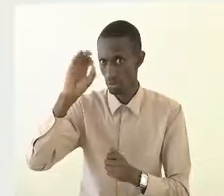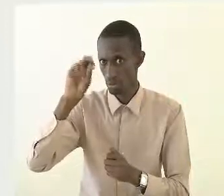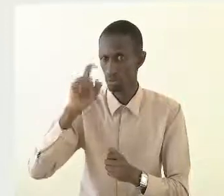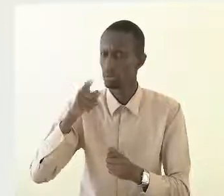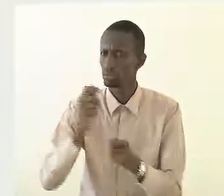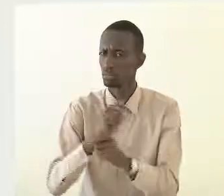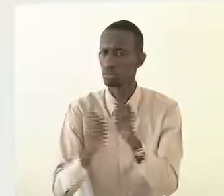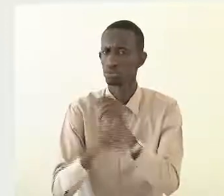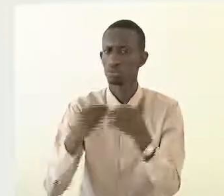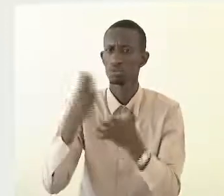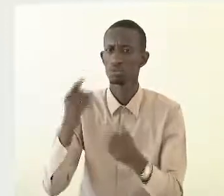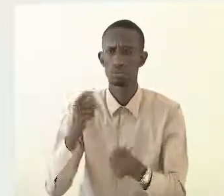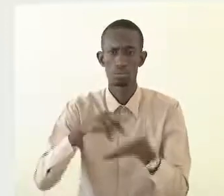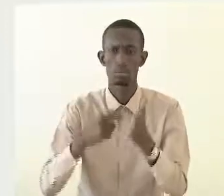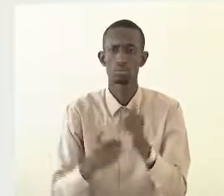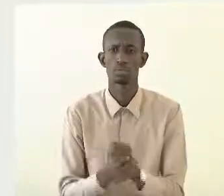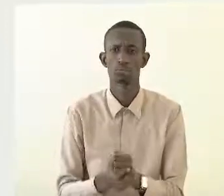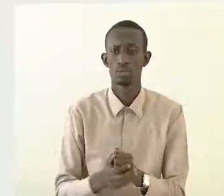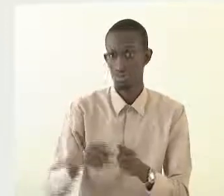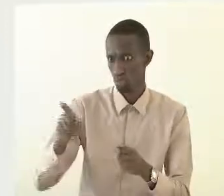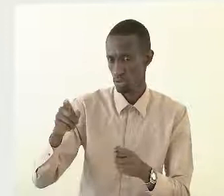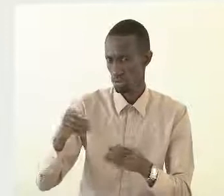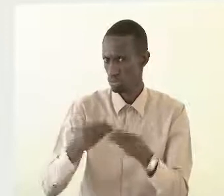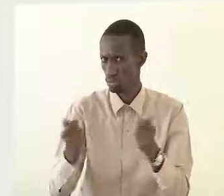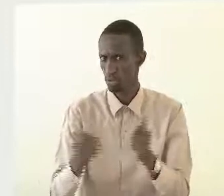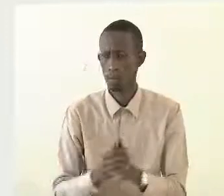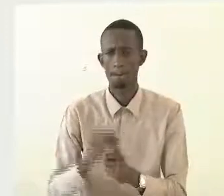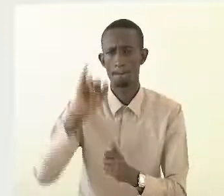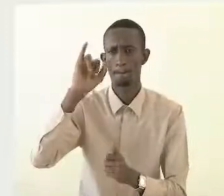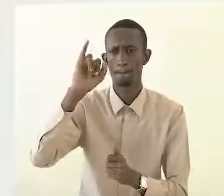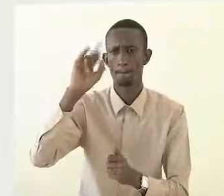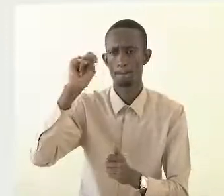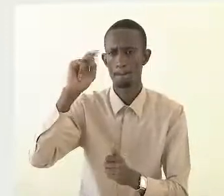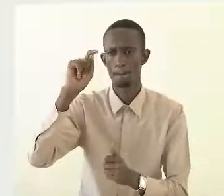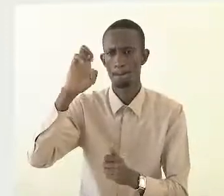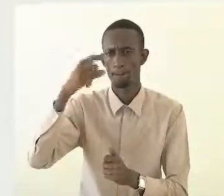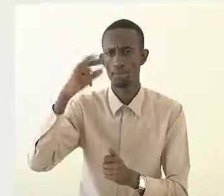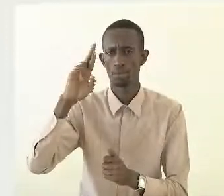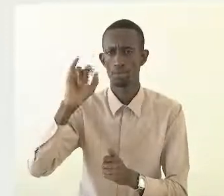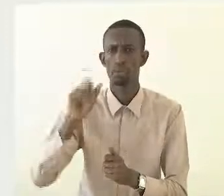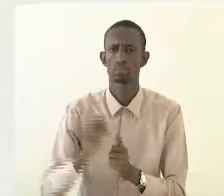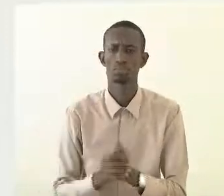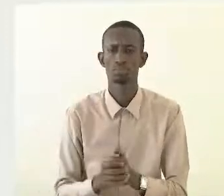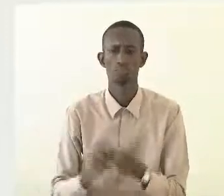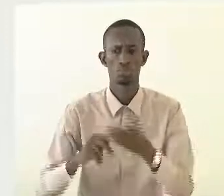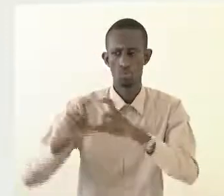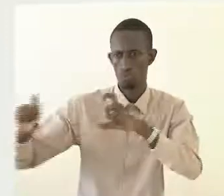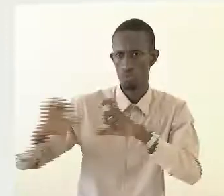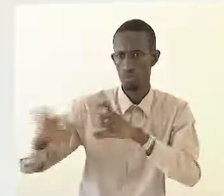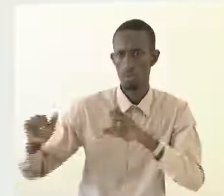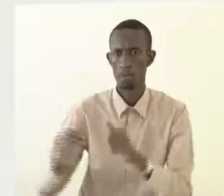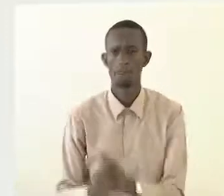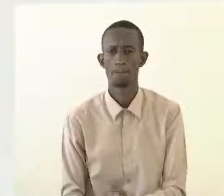to solve to integrate the integral of this form, p of x,